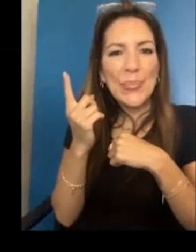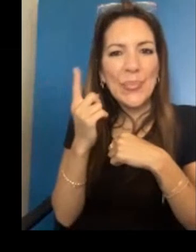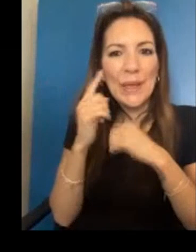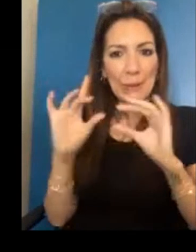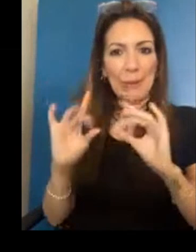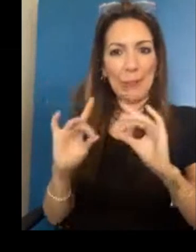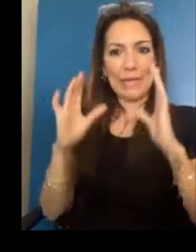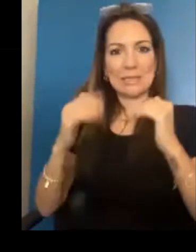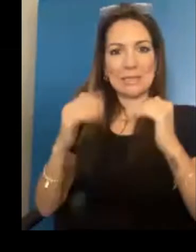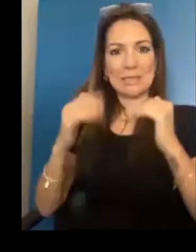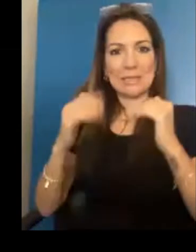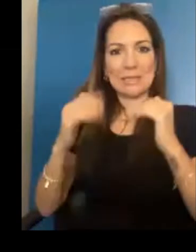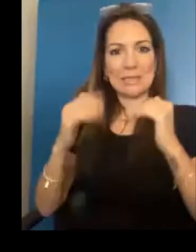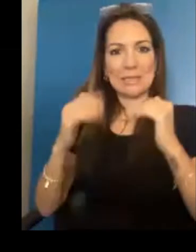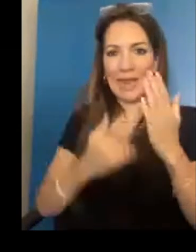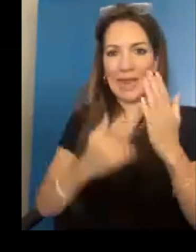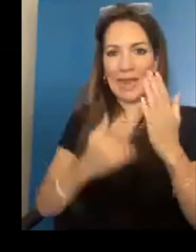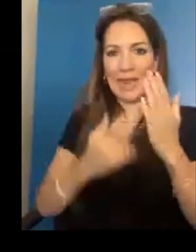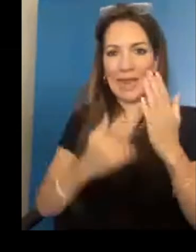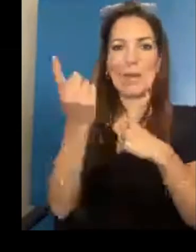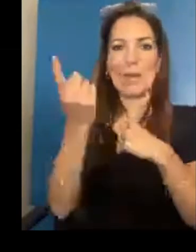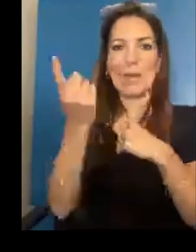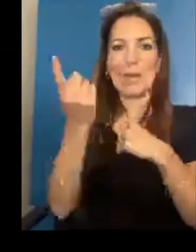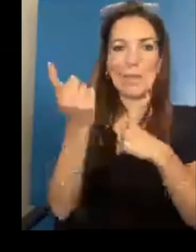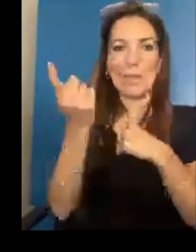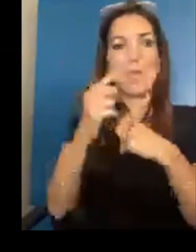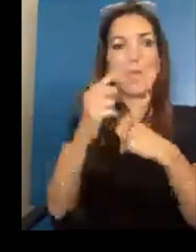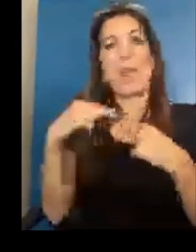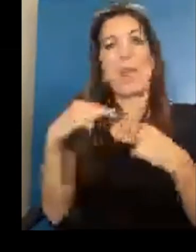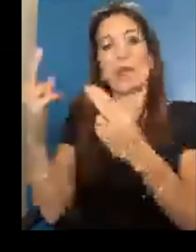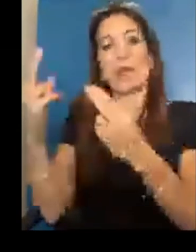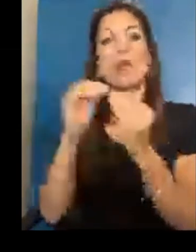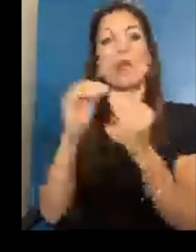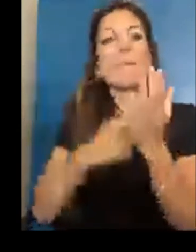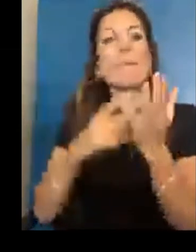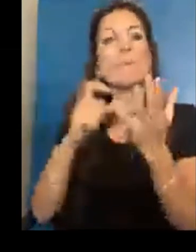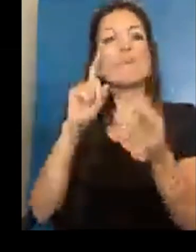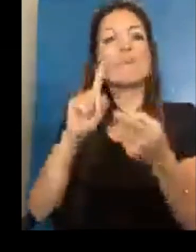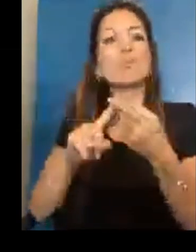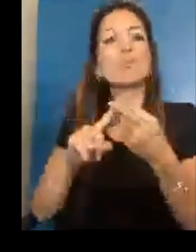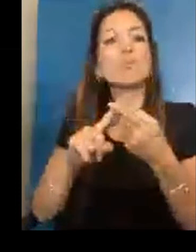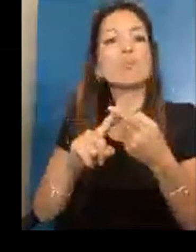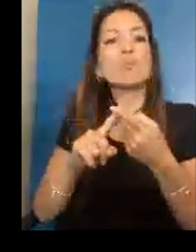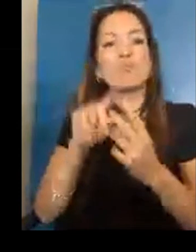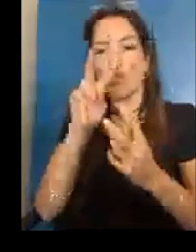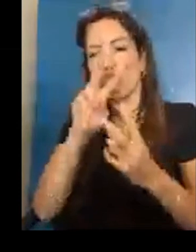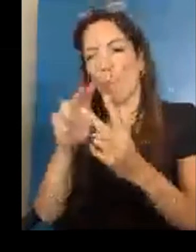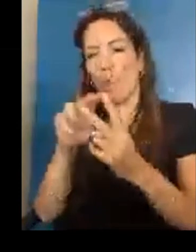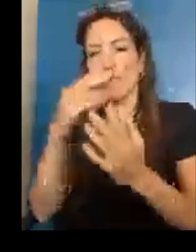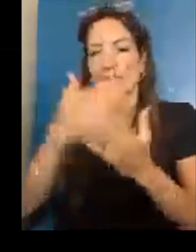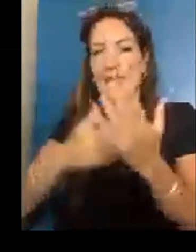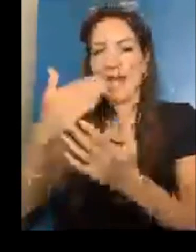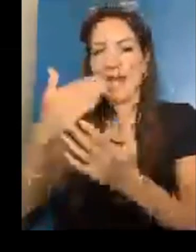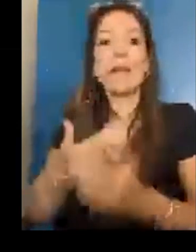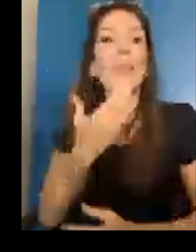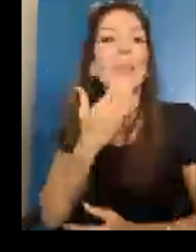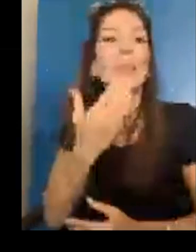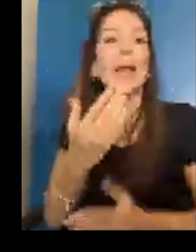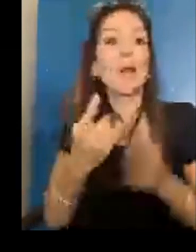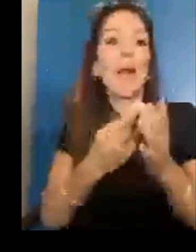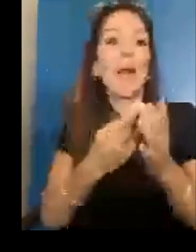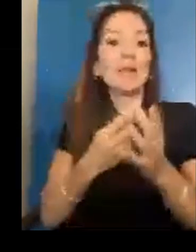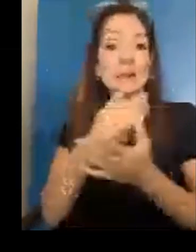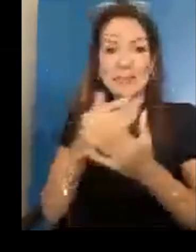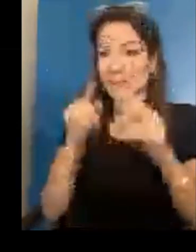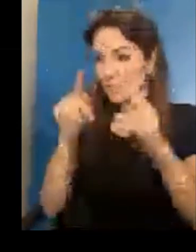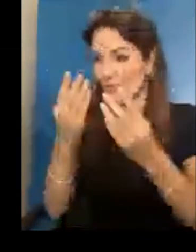my slide. I'm going to come back with some more stuff later, but I think I'll hand over to Bruce to talk you through the next couple of slides. Yeah, brilliant. Thank you, Angus. So these